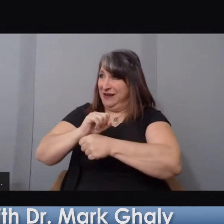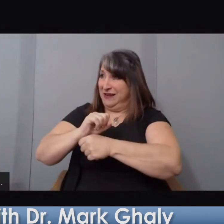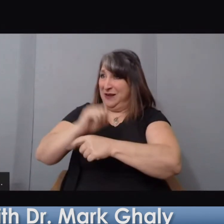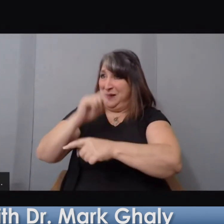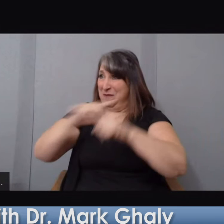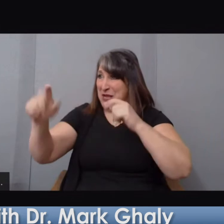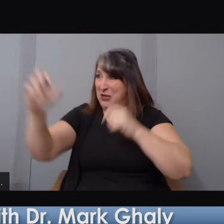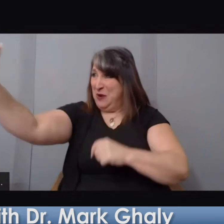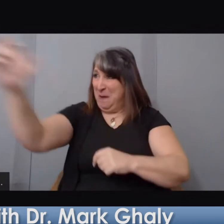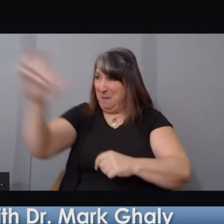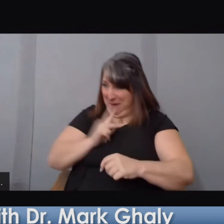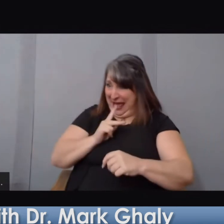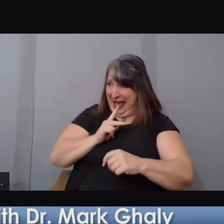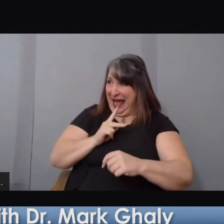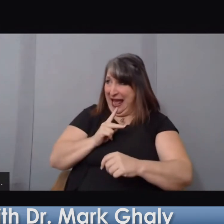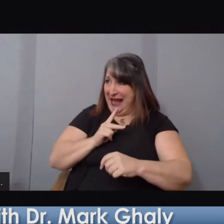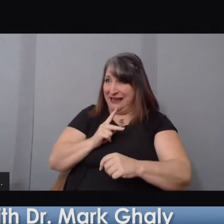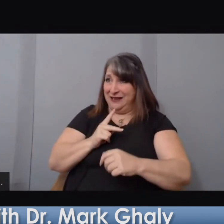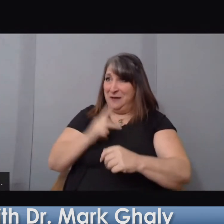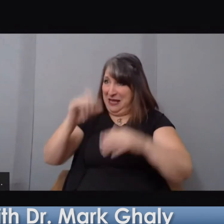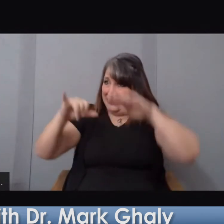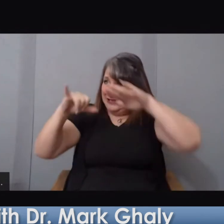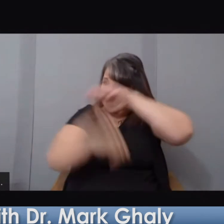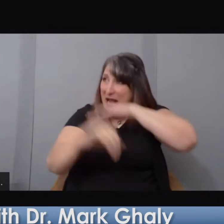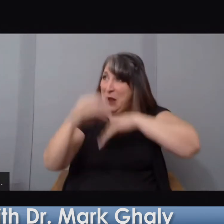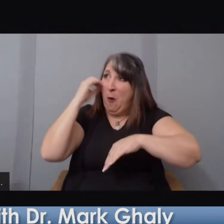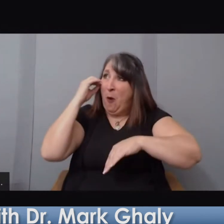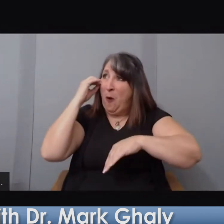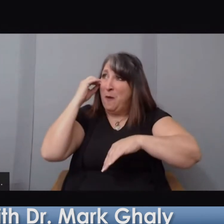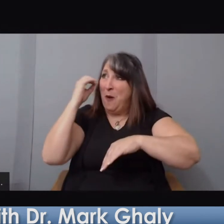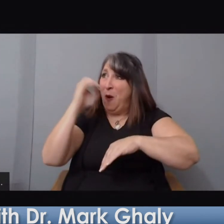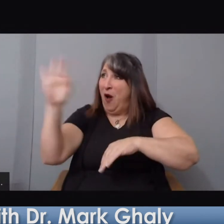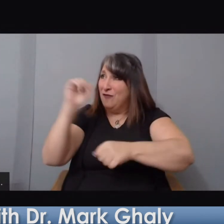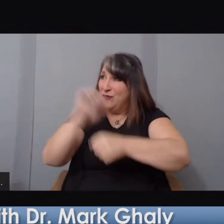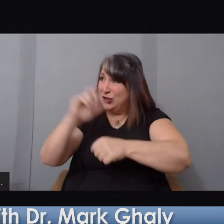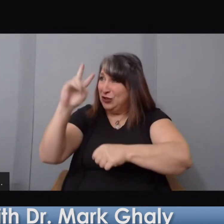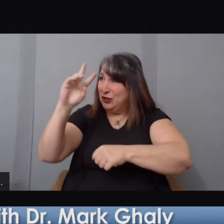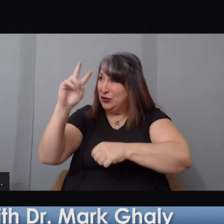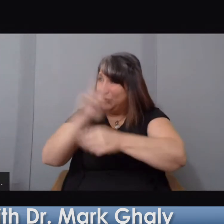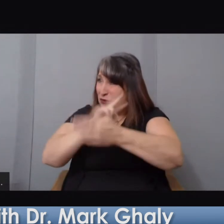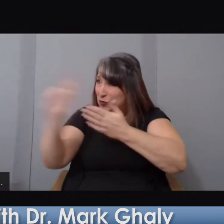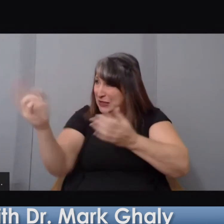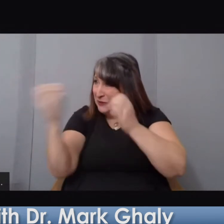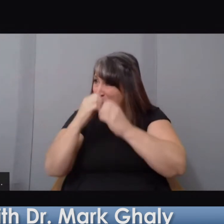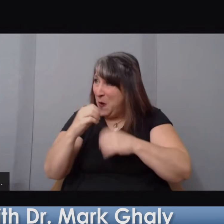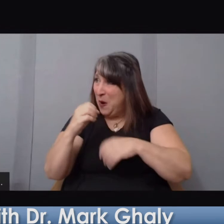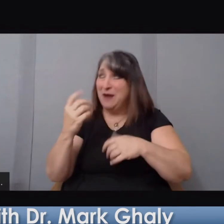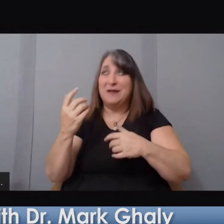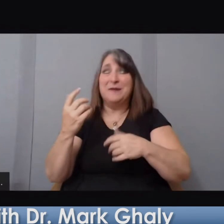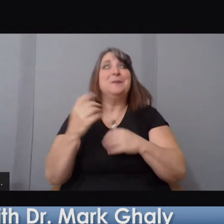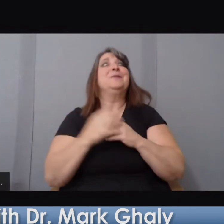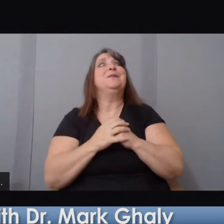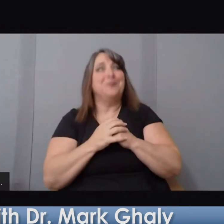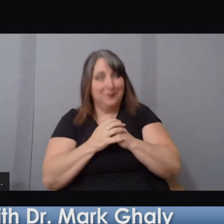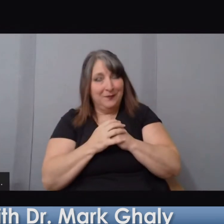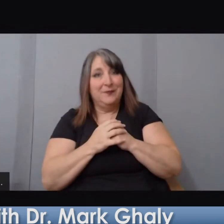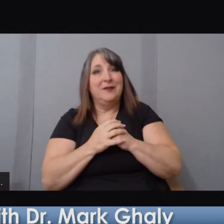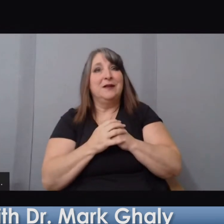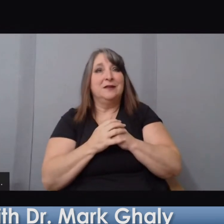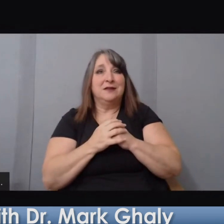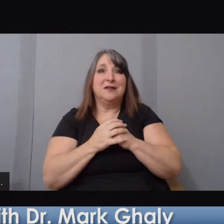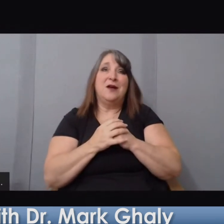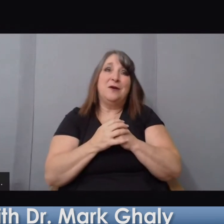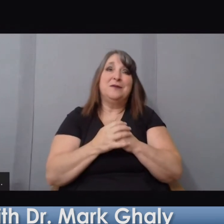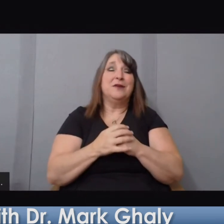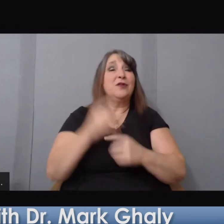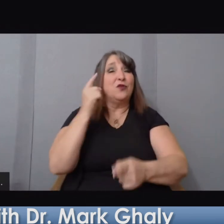I mean, really, we're asking people to first consider whether that non-essential travel is the right thing to